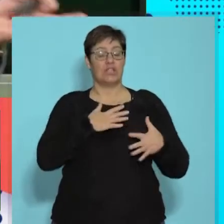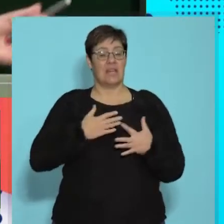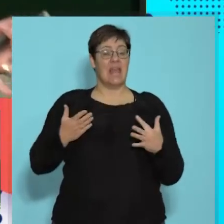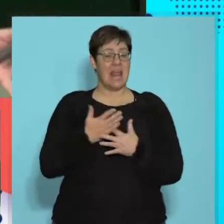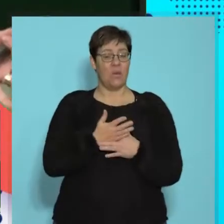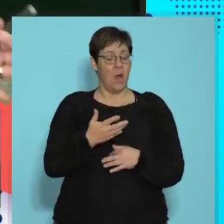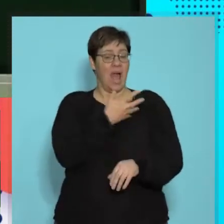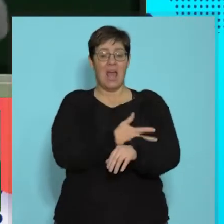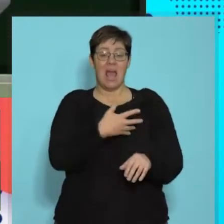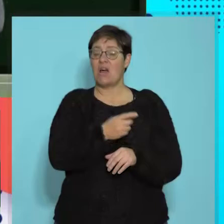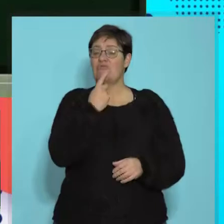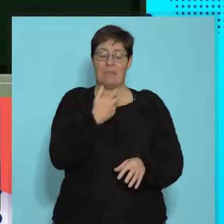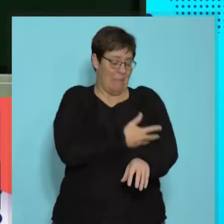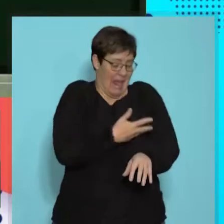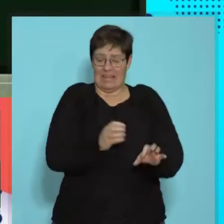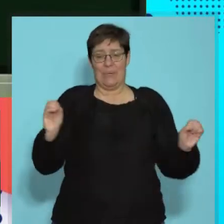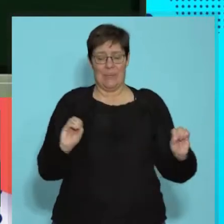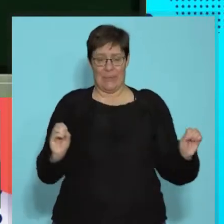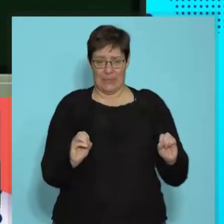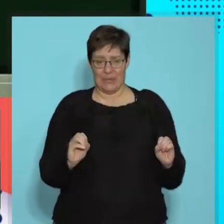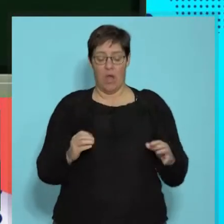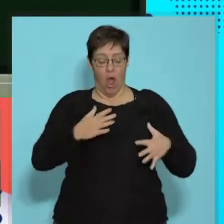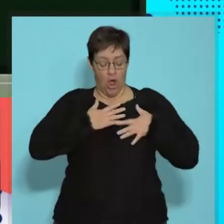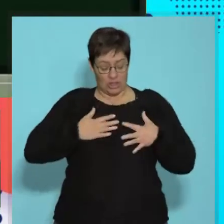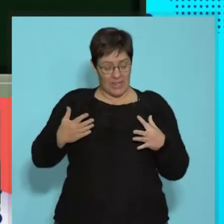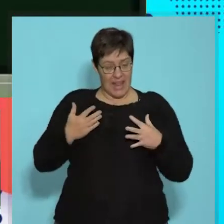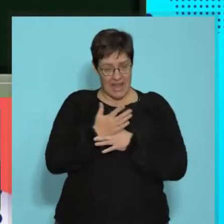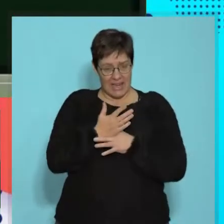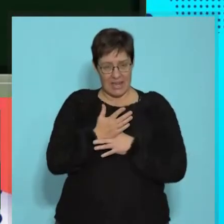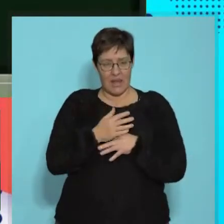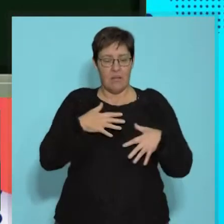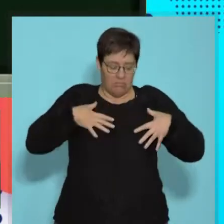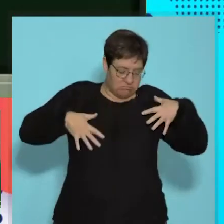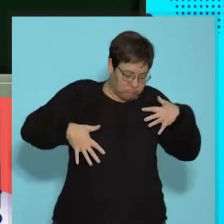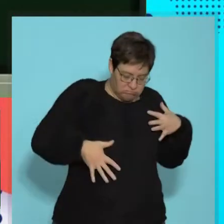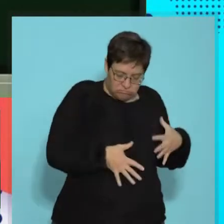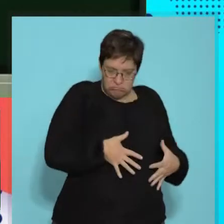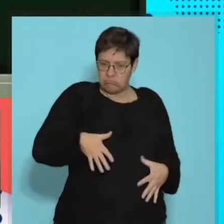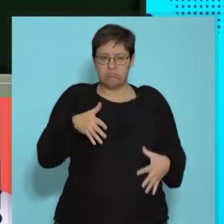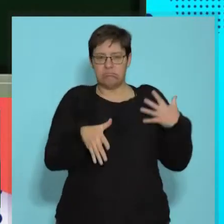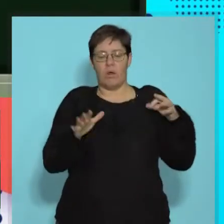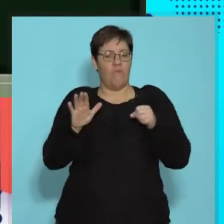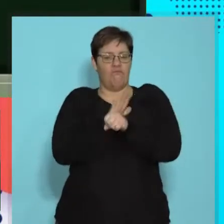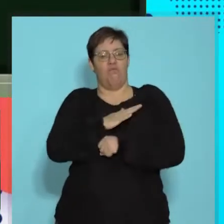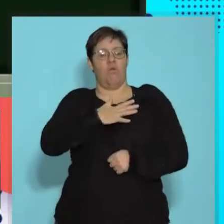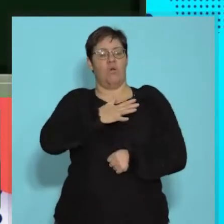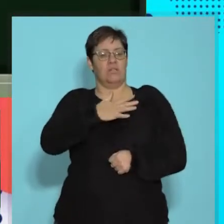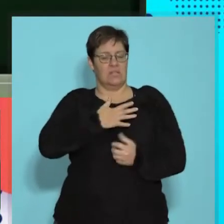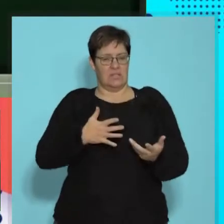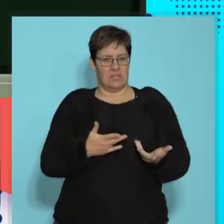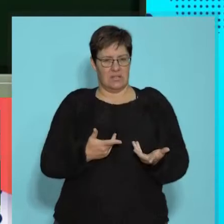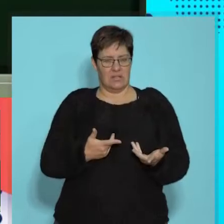cells. It doesn't have blood. The oxygen goes in, and it just bathes, like the whole body is just like this. I can't say soup. It's